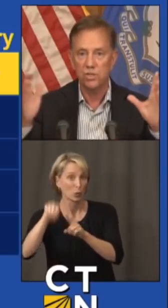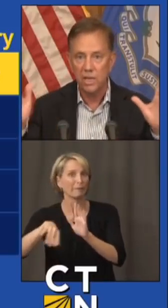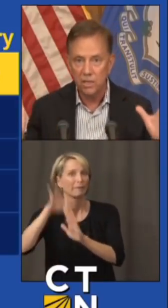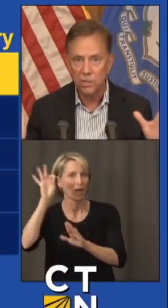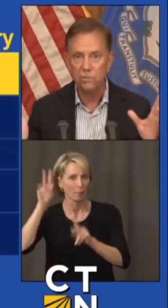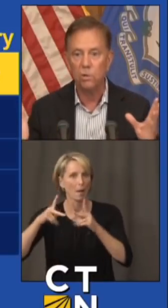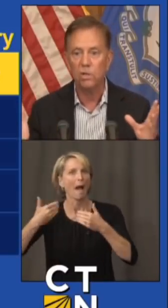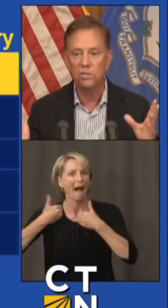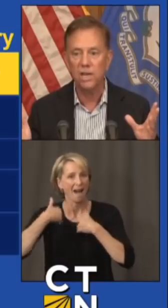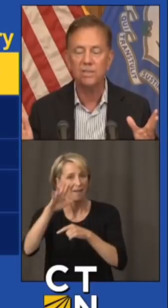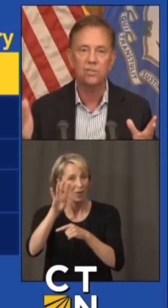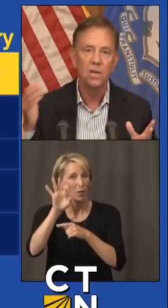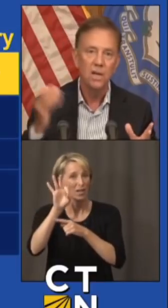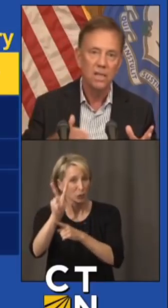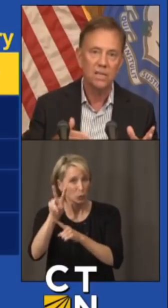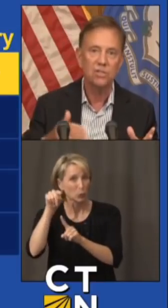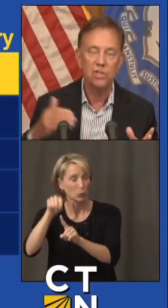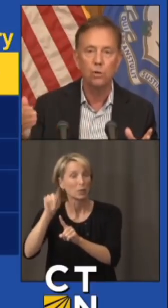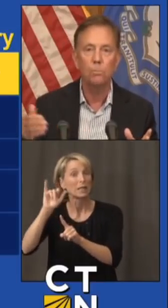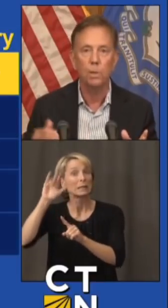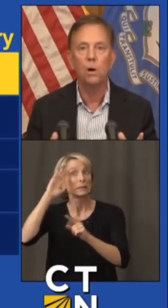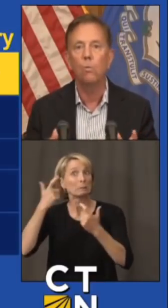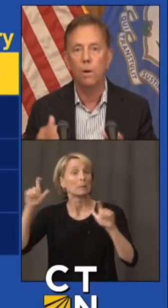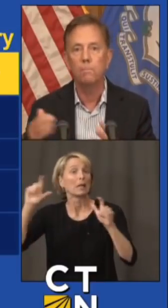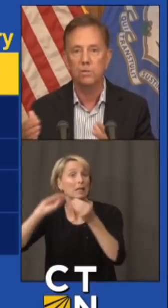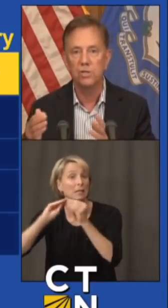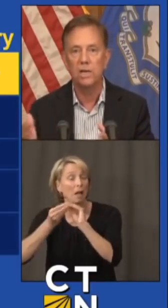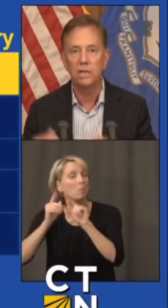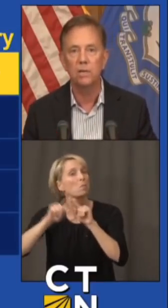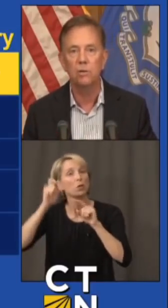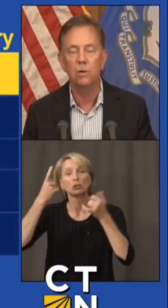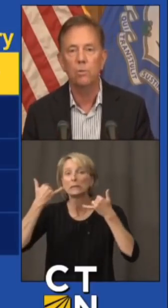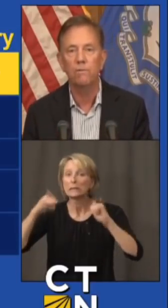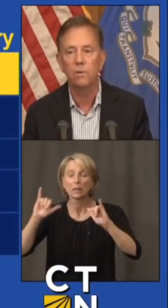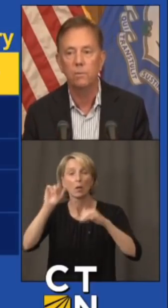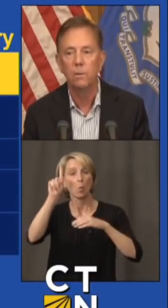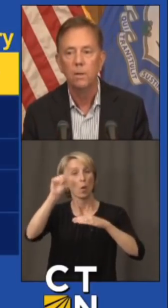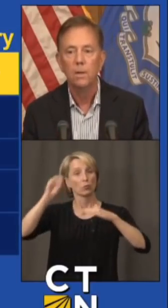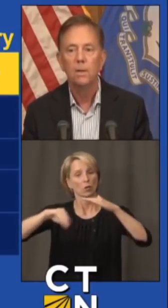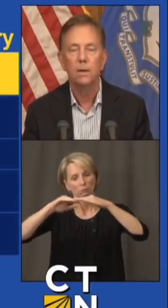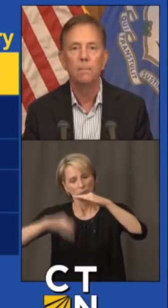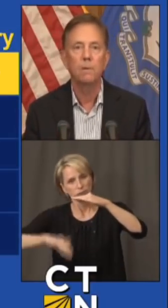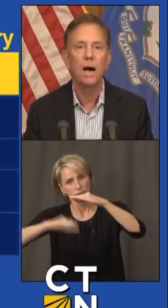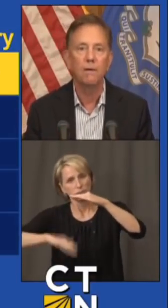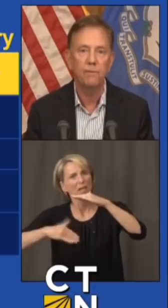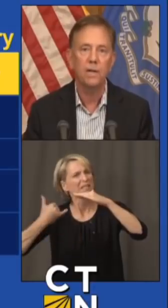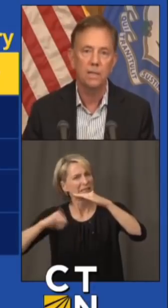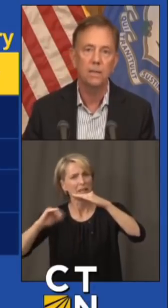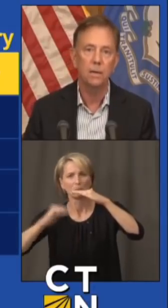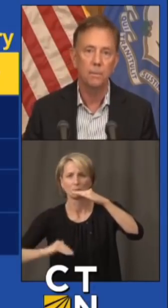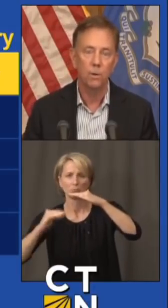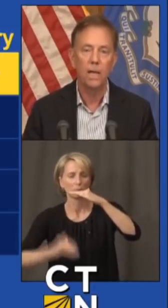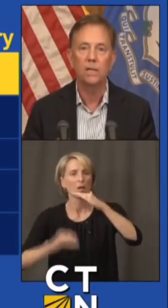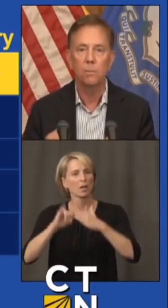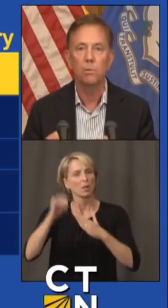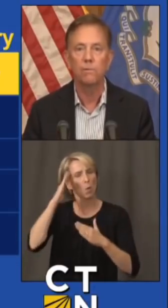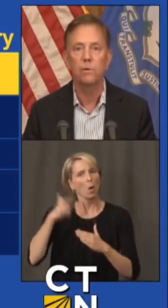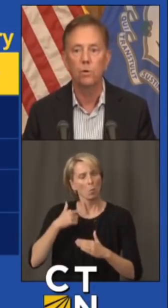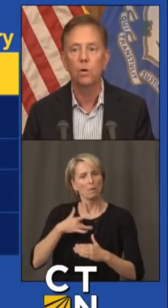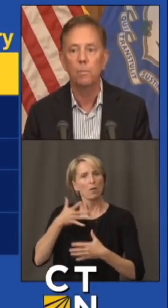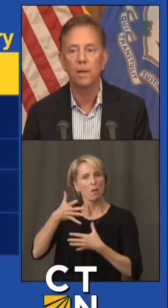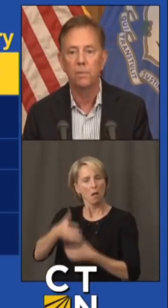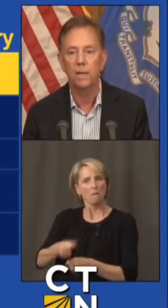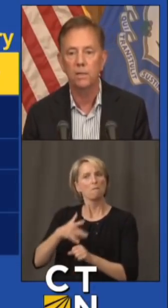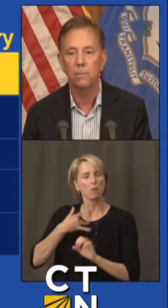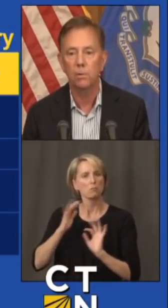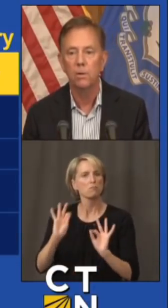as a percentage of all the tests, that's still below 1%. And you know, we feel confident on that number, feel